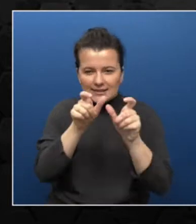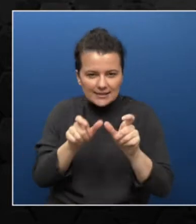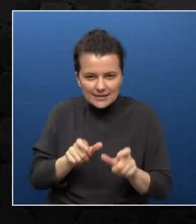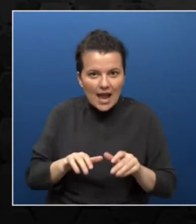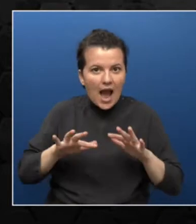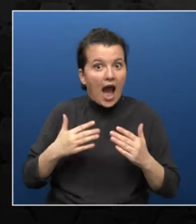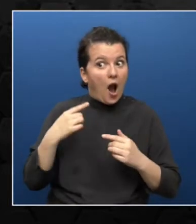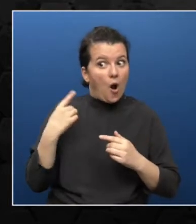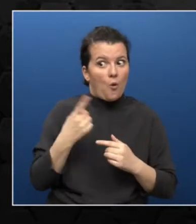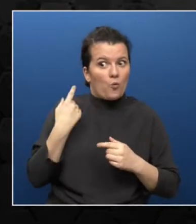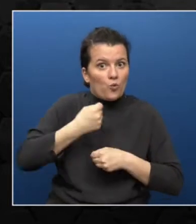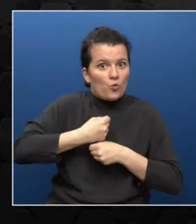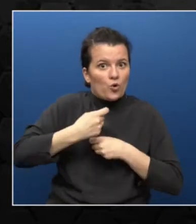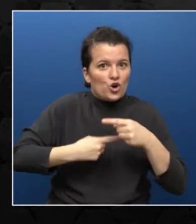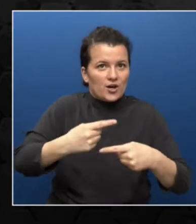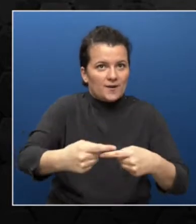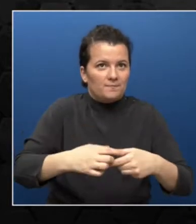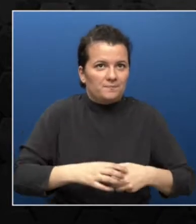Yes.